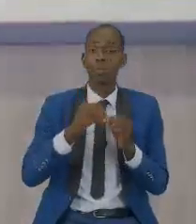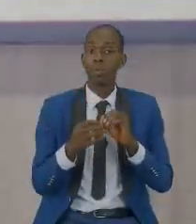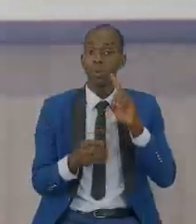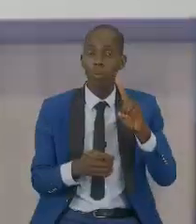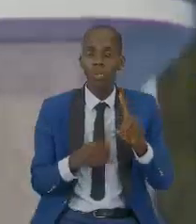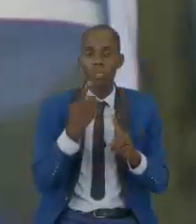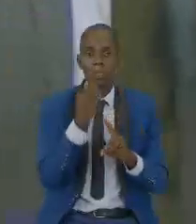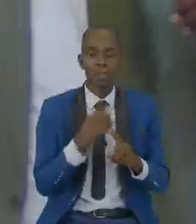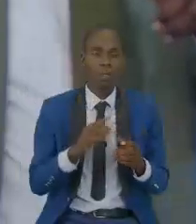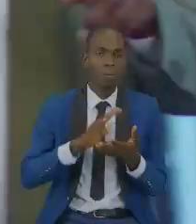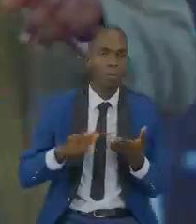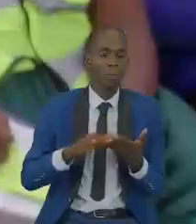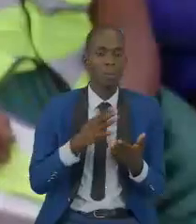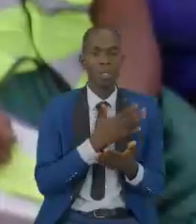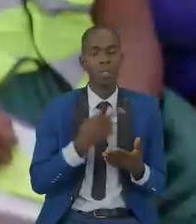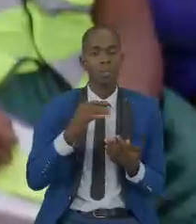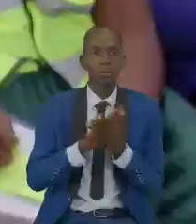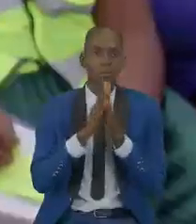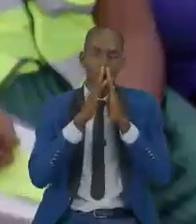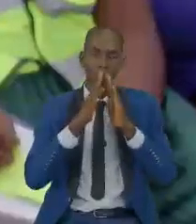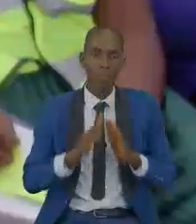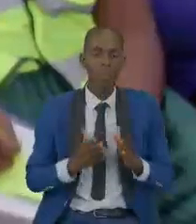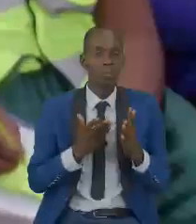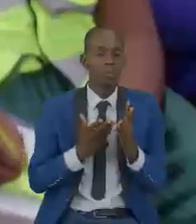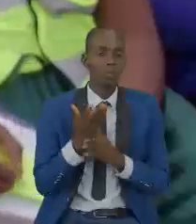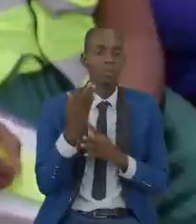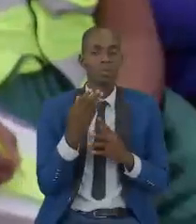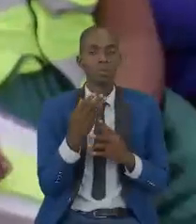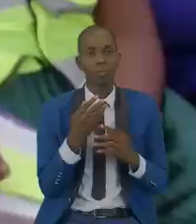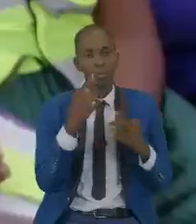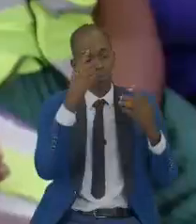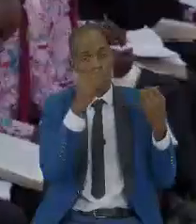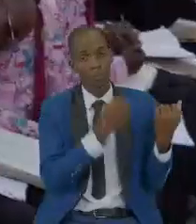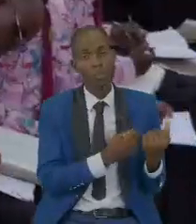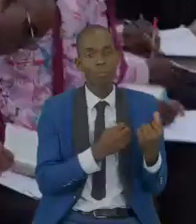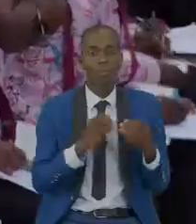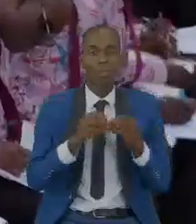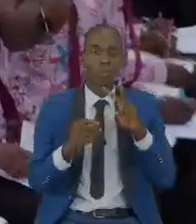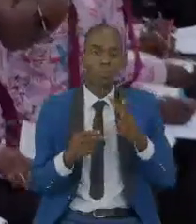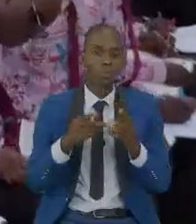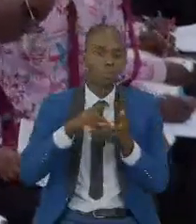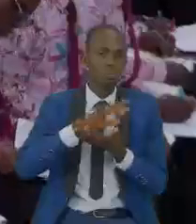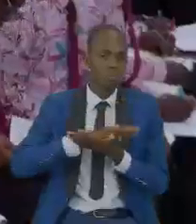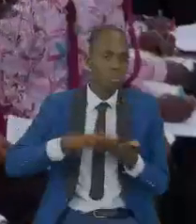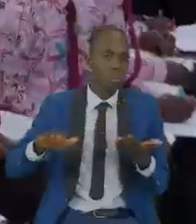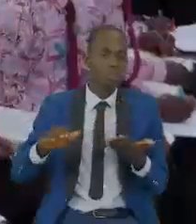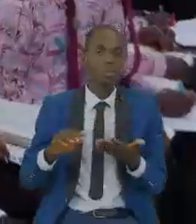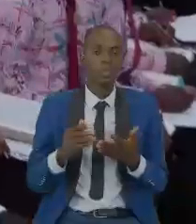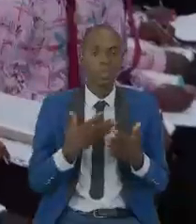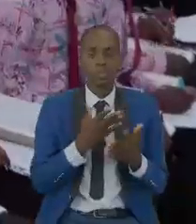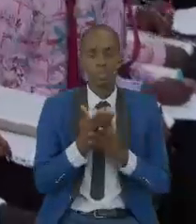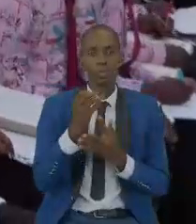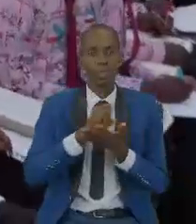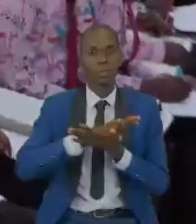the pardon and the peace through saving faith. Number two, purging and purity through sanctifying